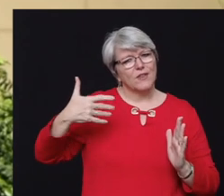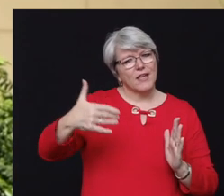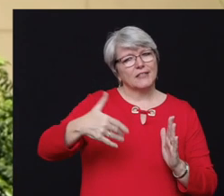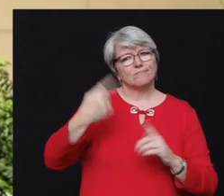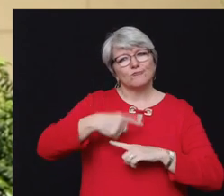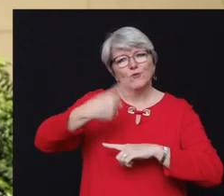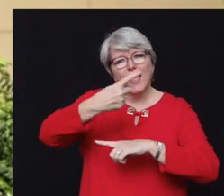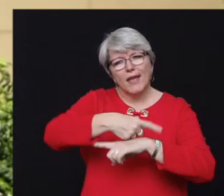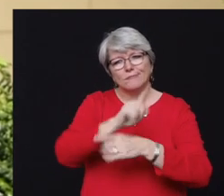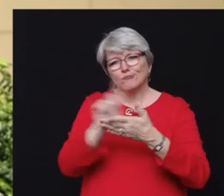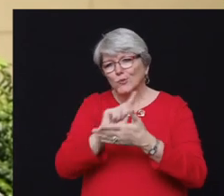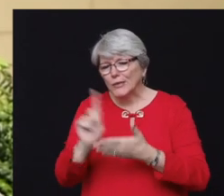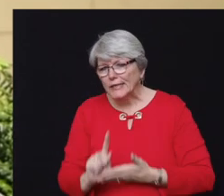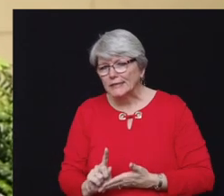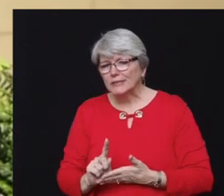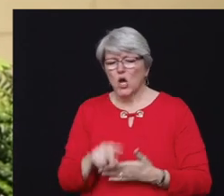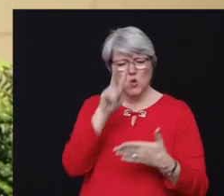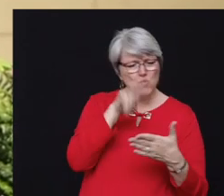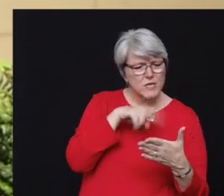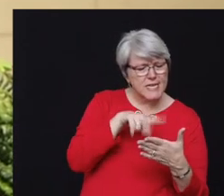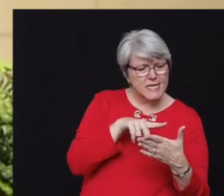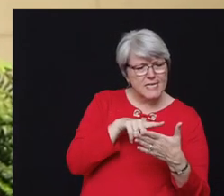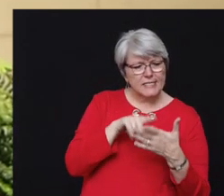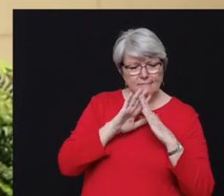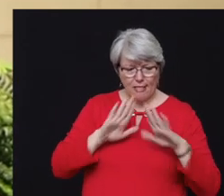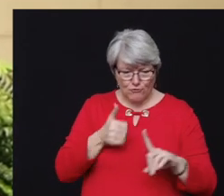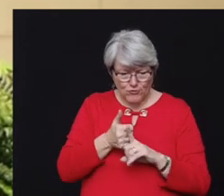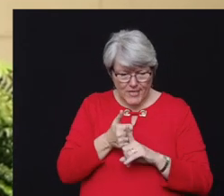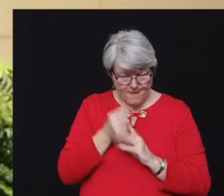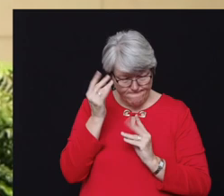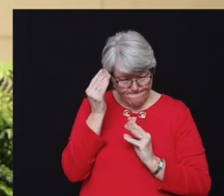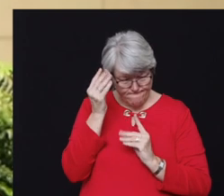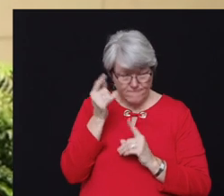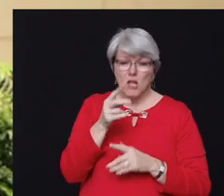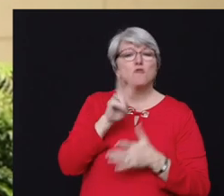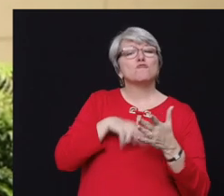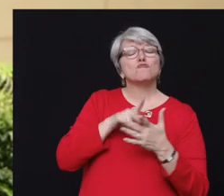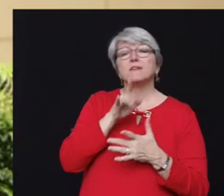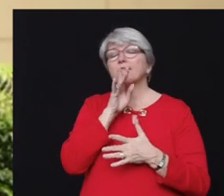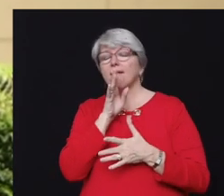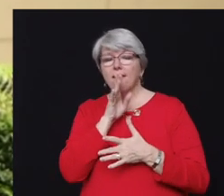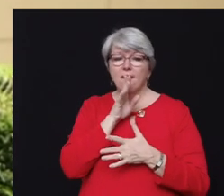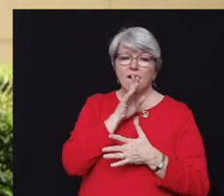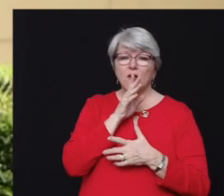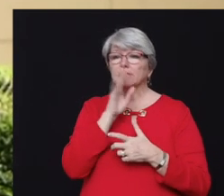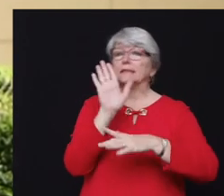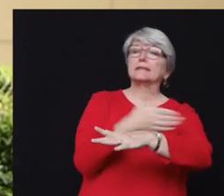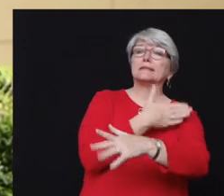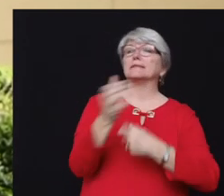several days and weeks. Read it silently. Read it out loud. Sing